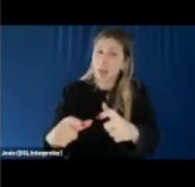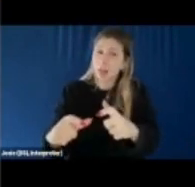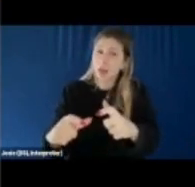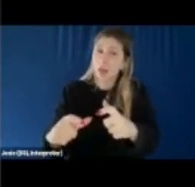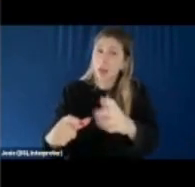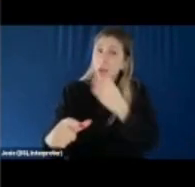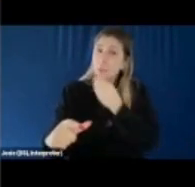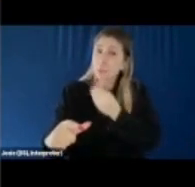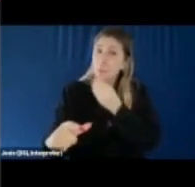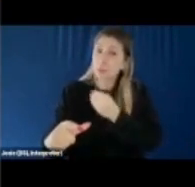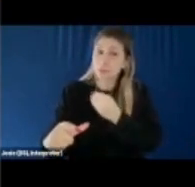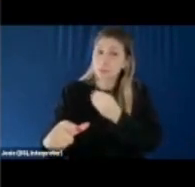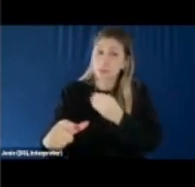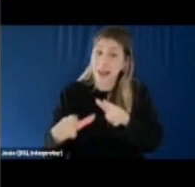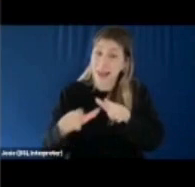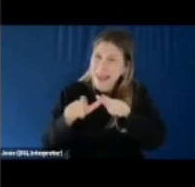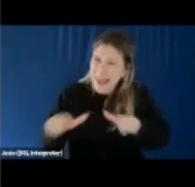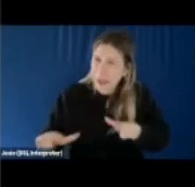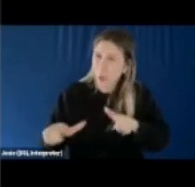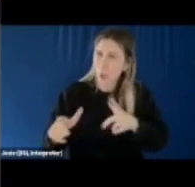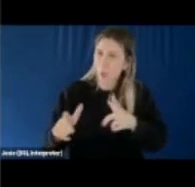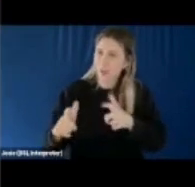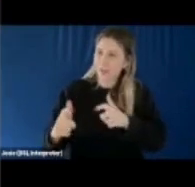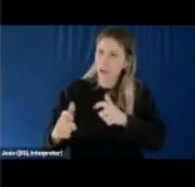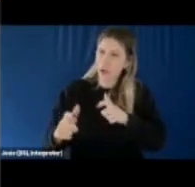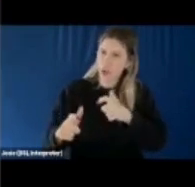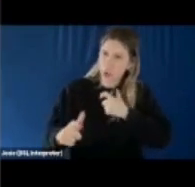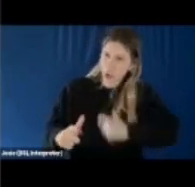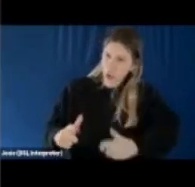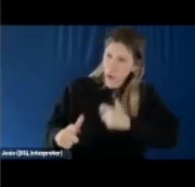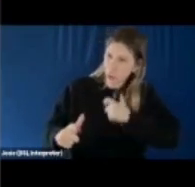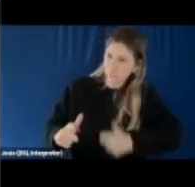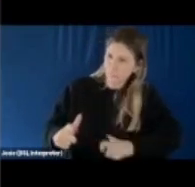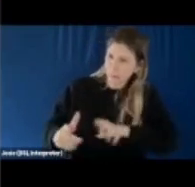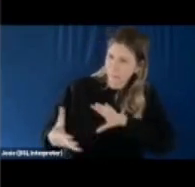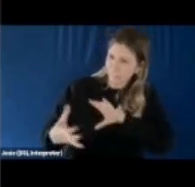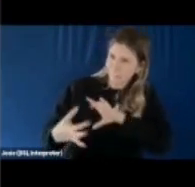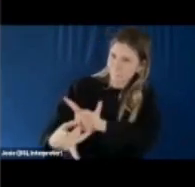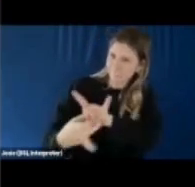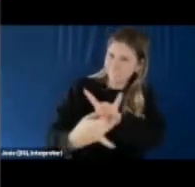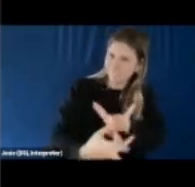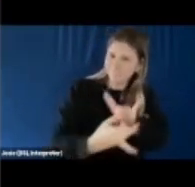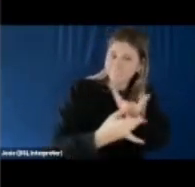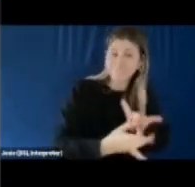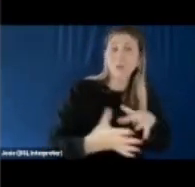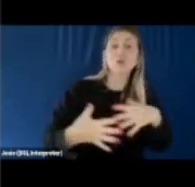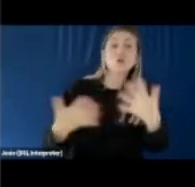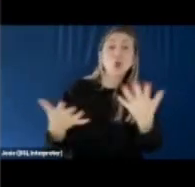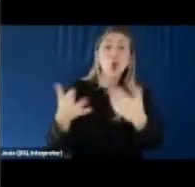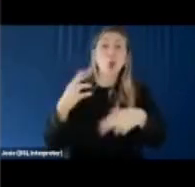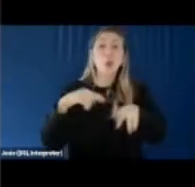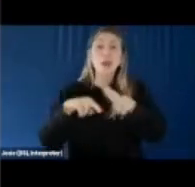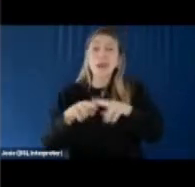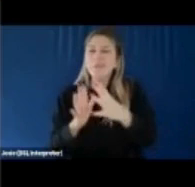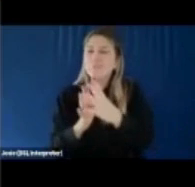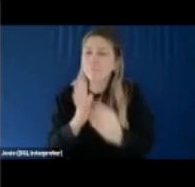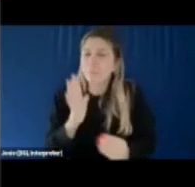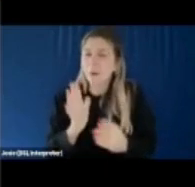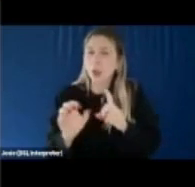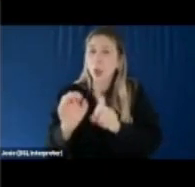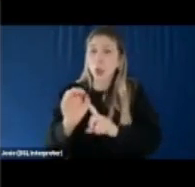think if you have a person directing people to, like you said, QR codes or self-completion on tablets,